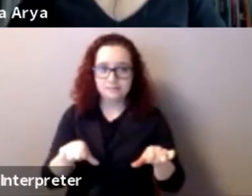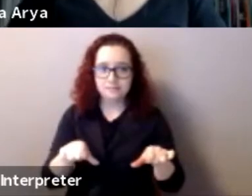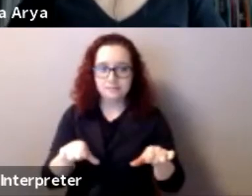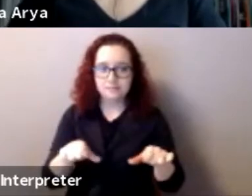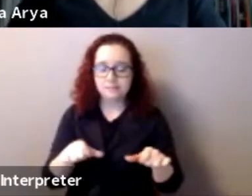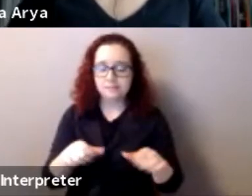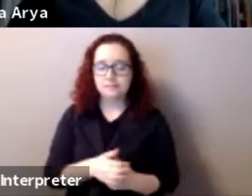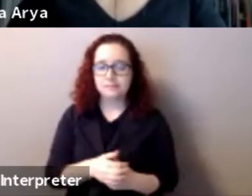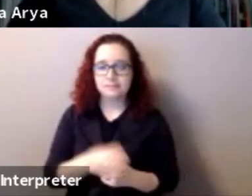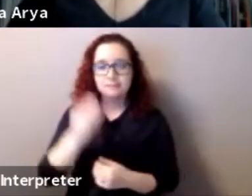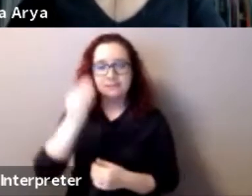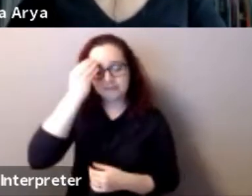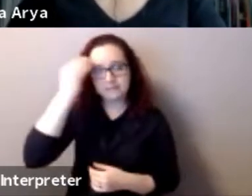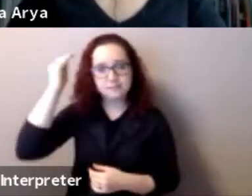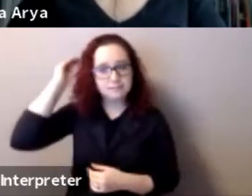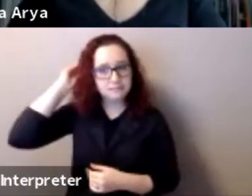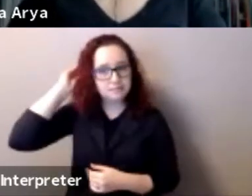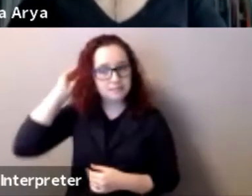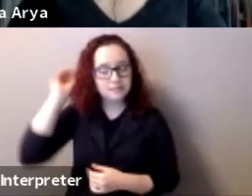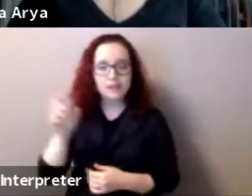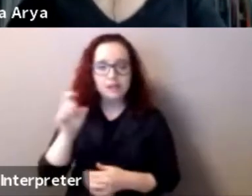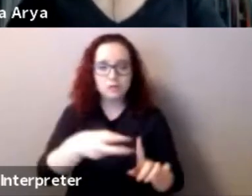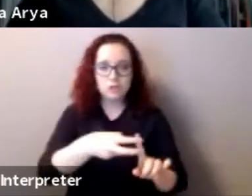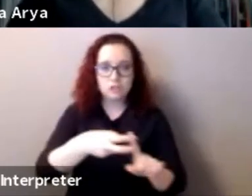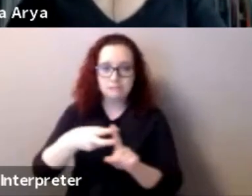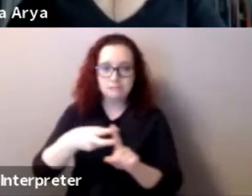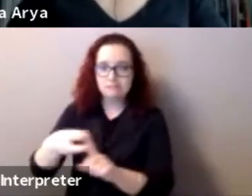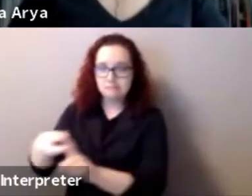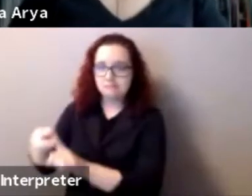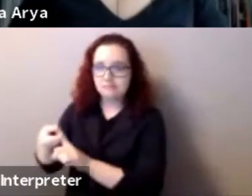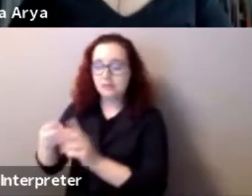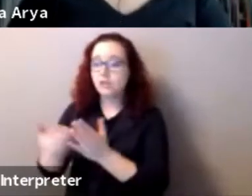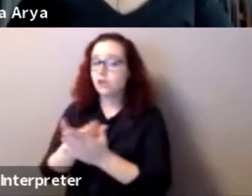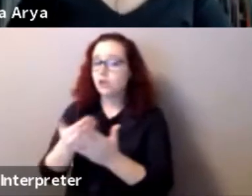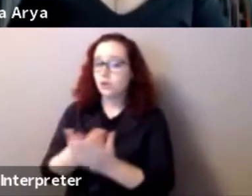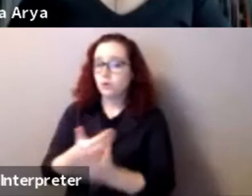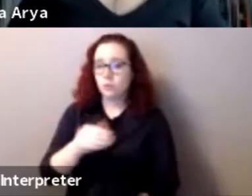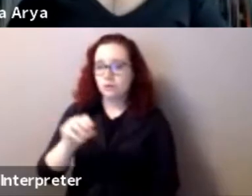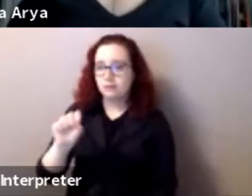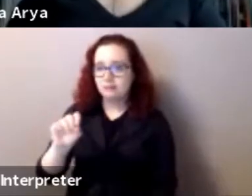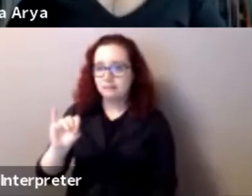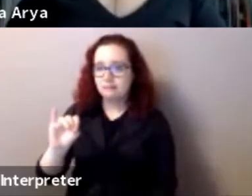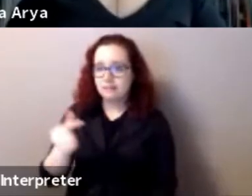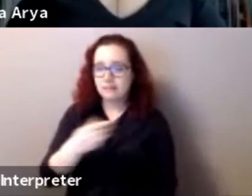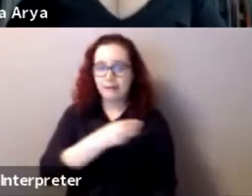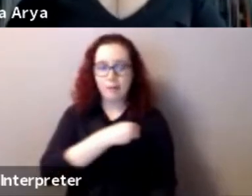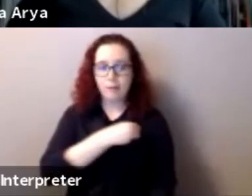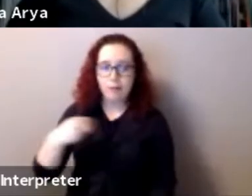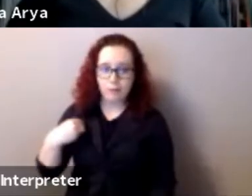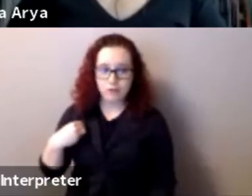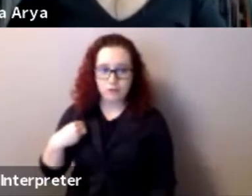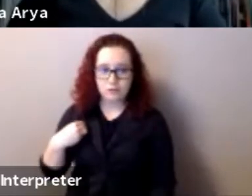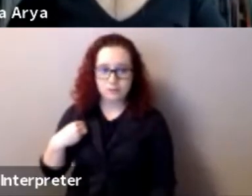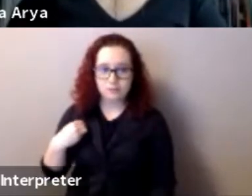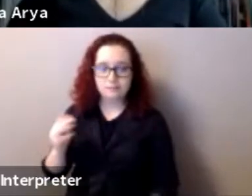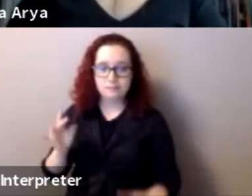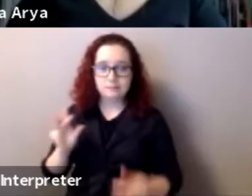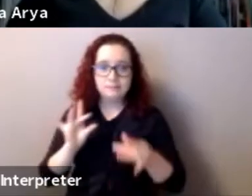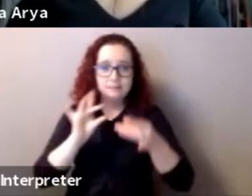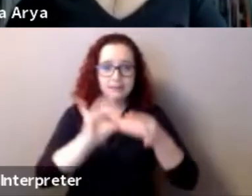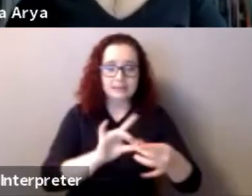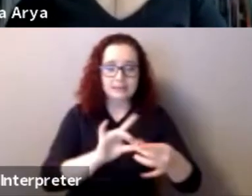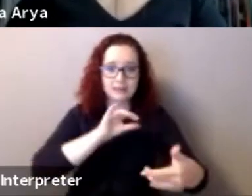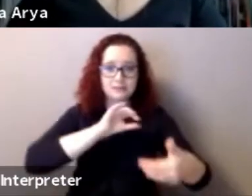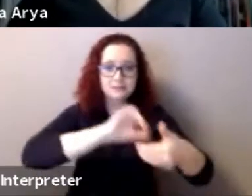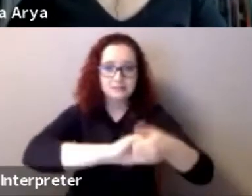mind that you have to always be recruiting new SIG members. Connect with other SIGs and divisions.